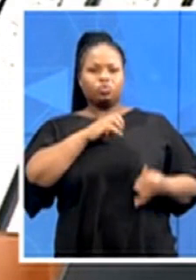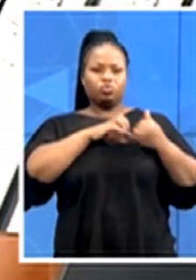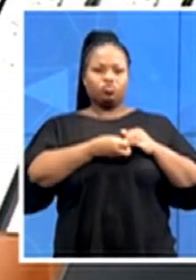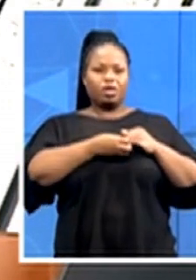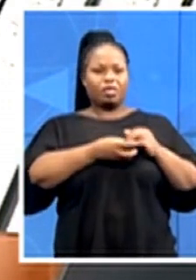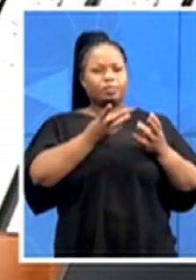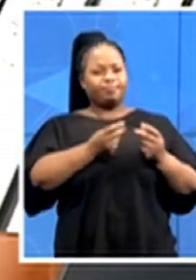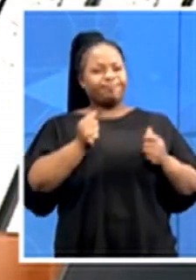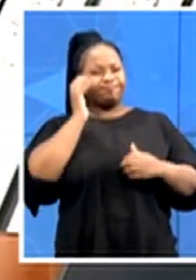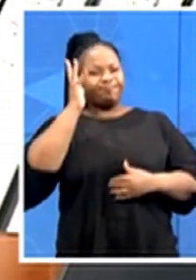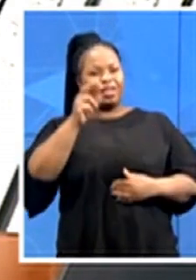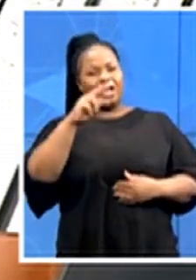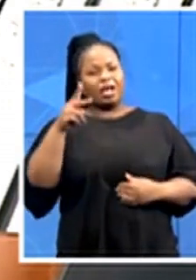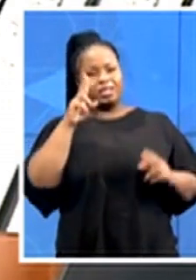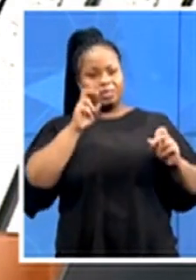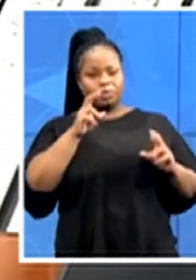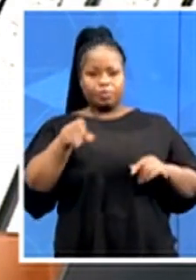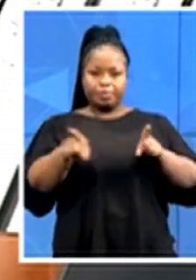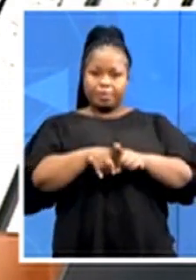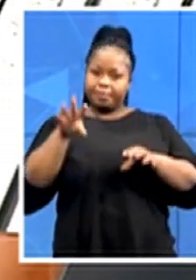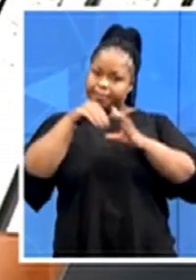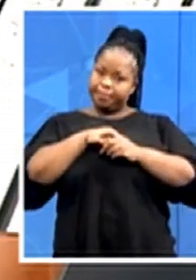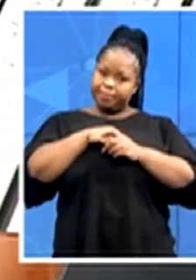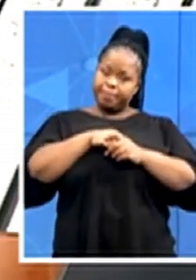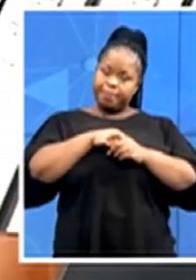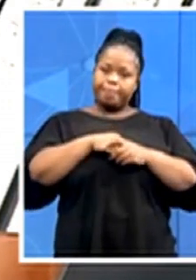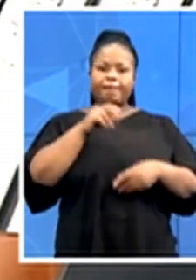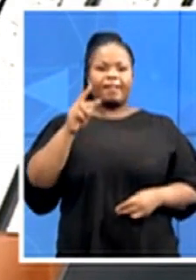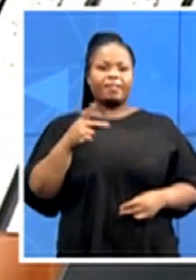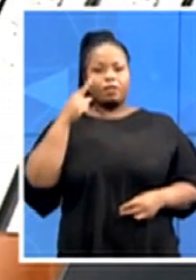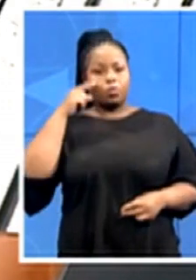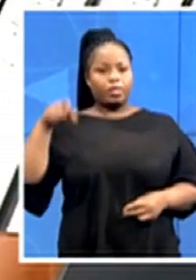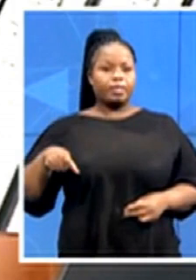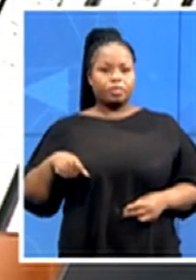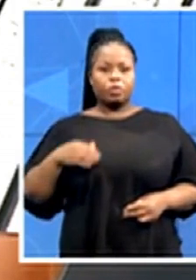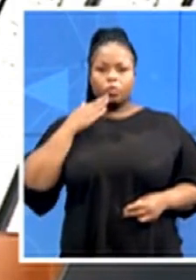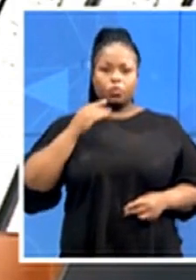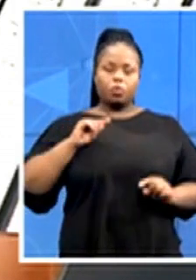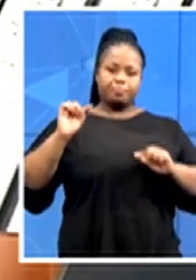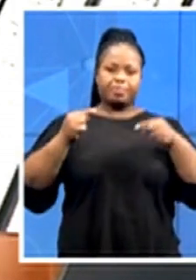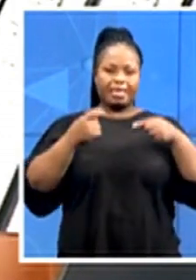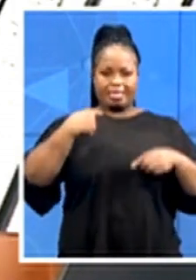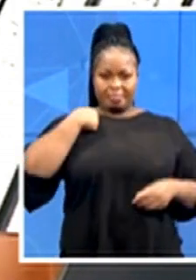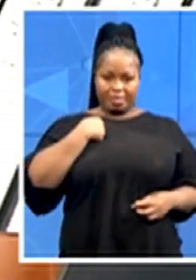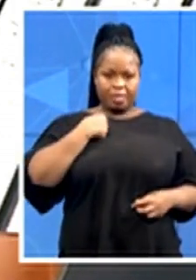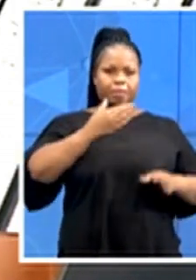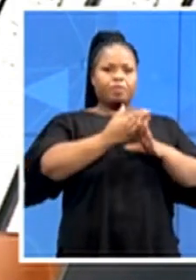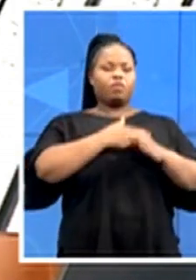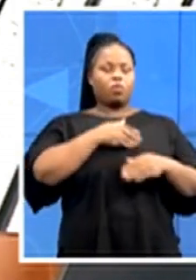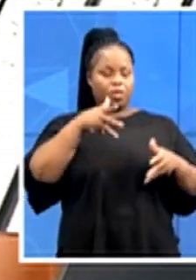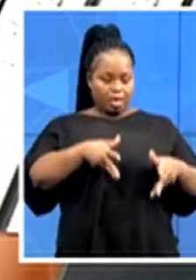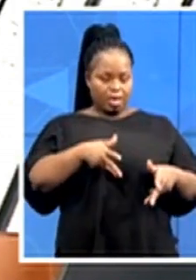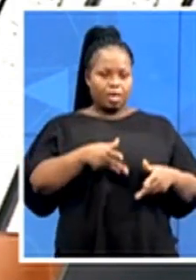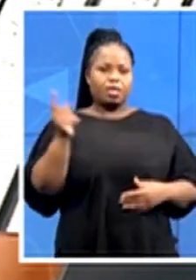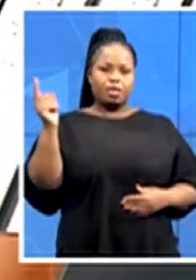allegations made by witnesses against me before this Commission. These are